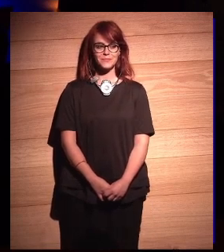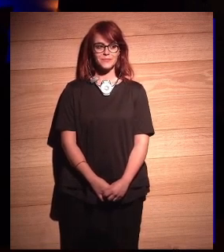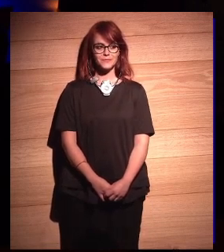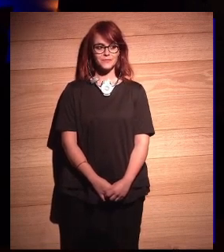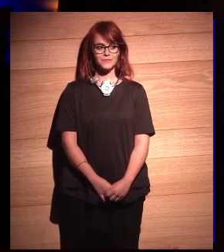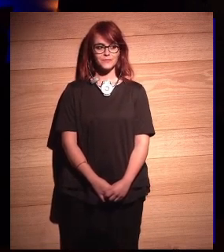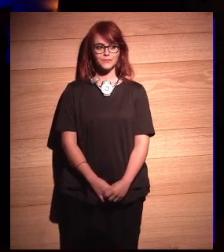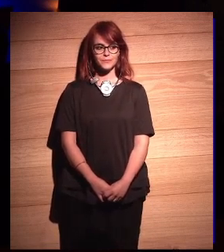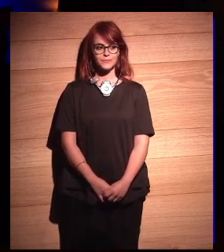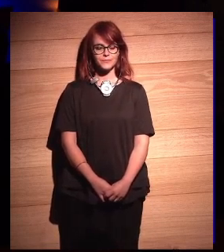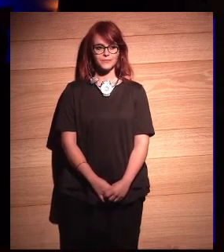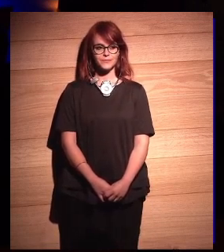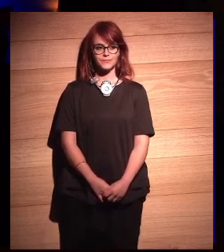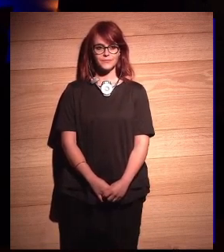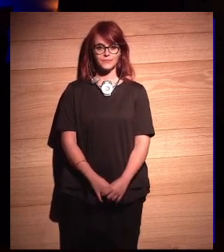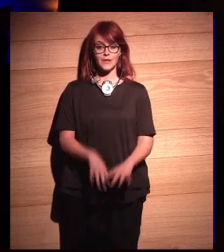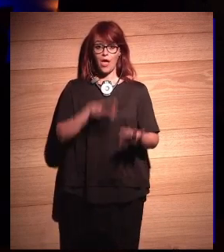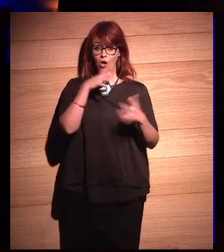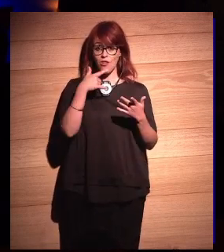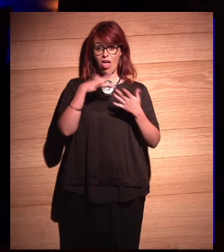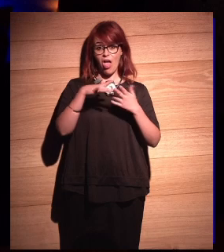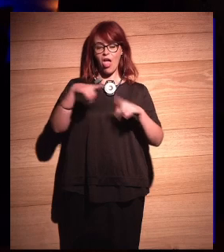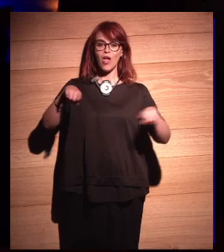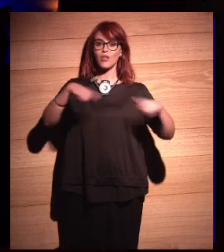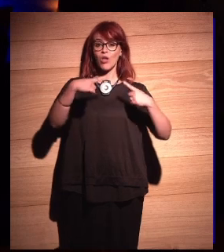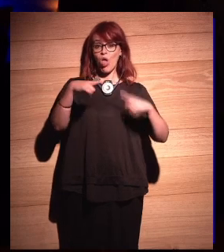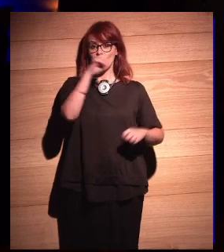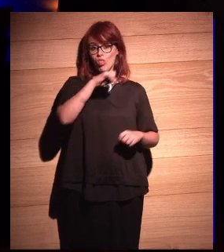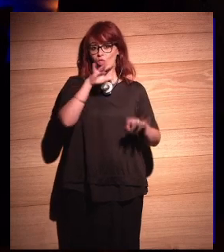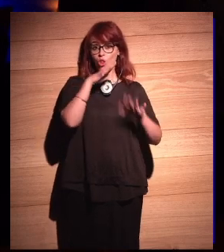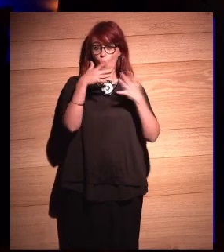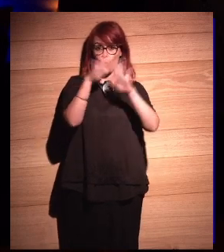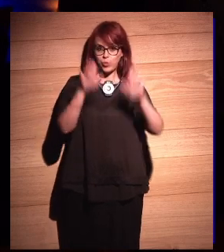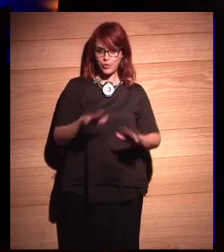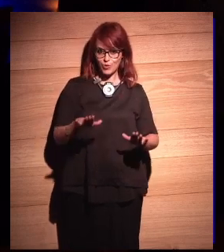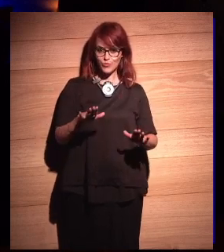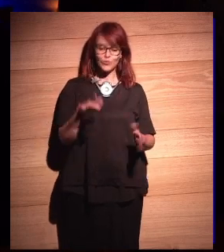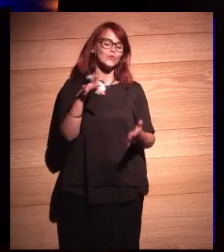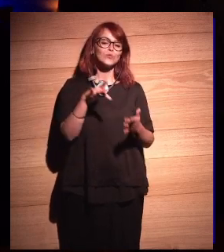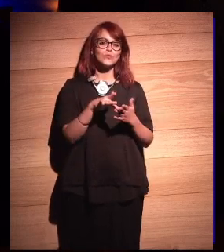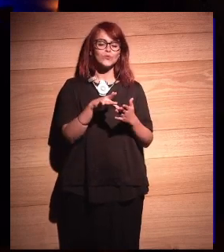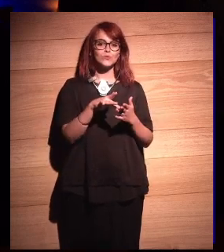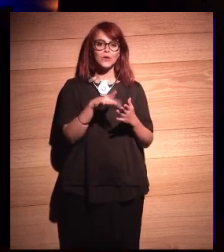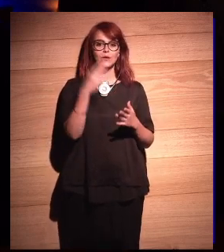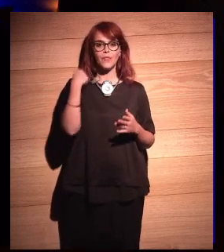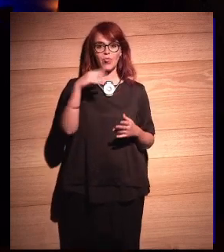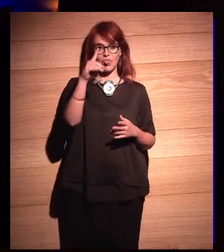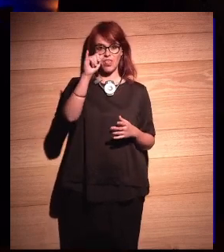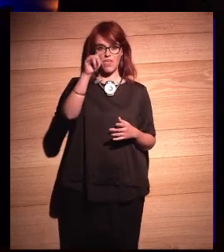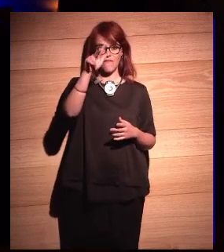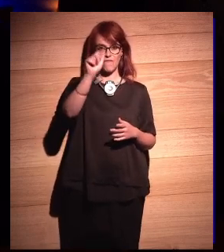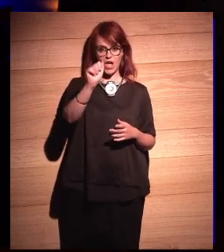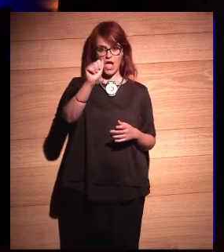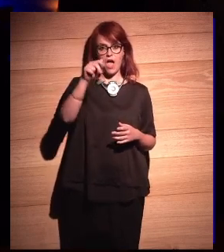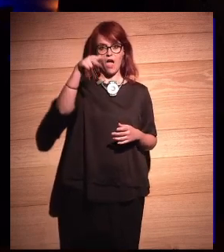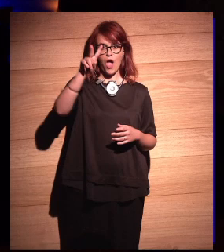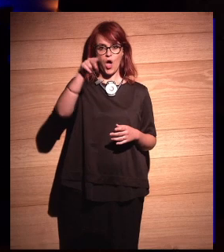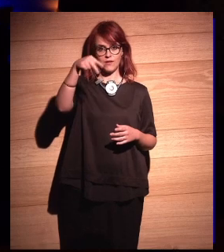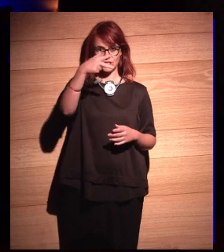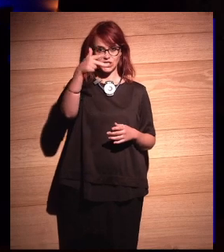The last song I'm going to play is called Diva Unchained. It was on my first EP. It's called Stray